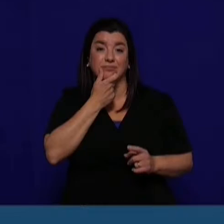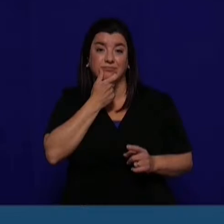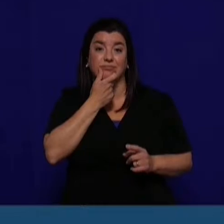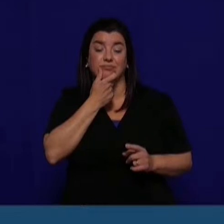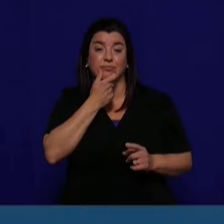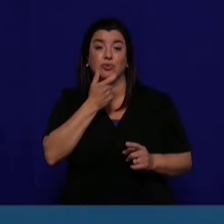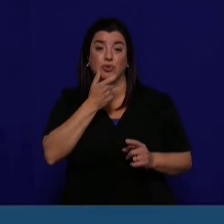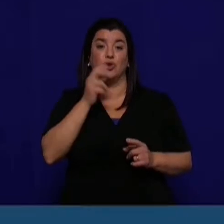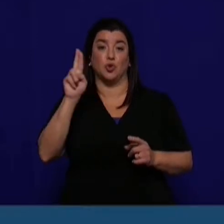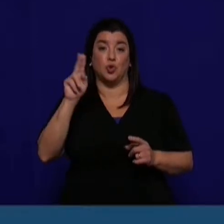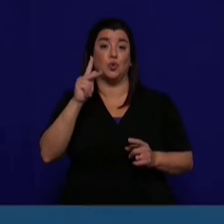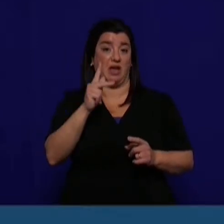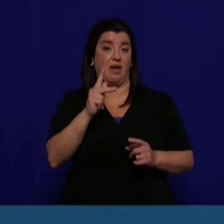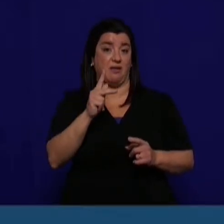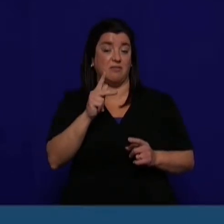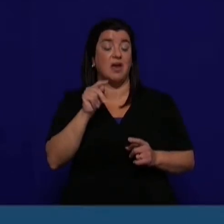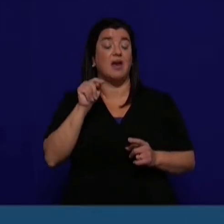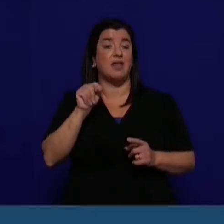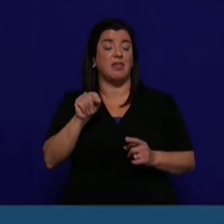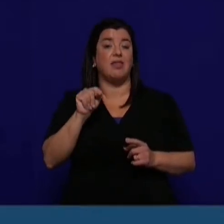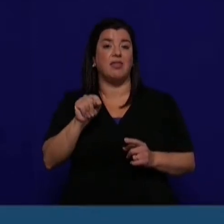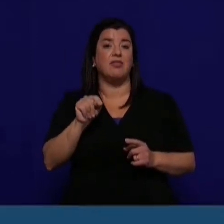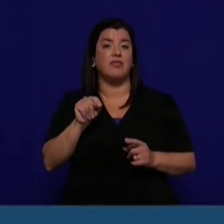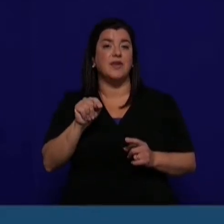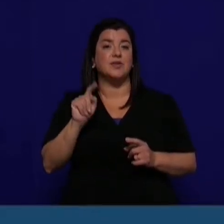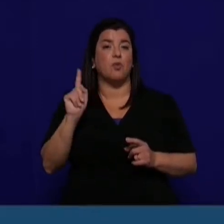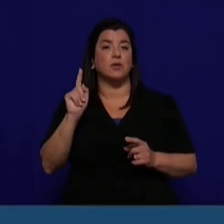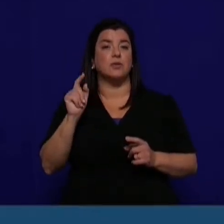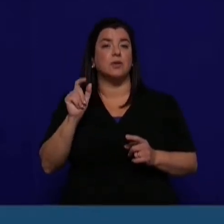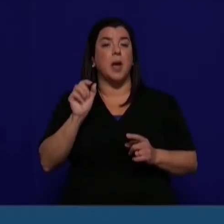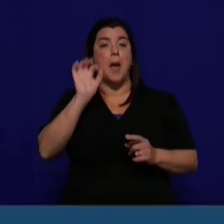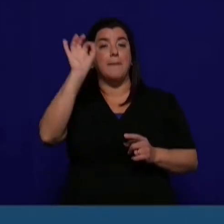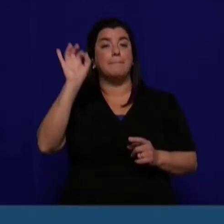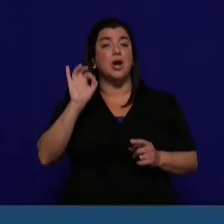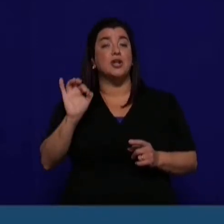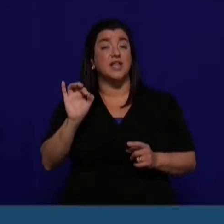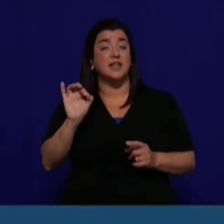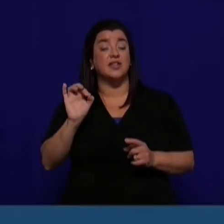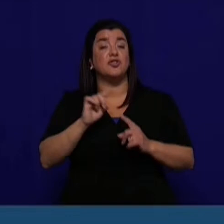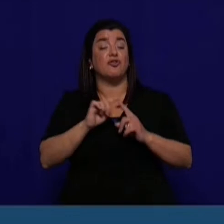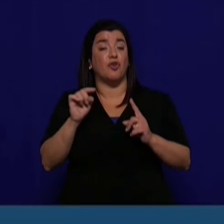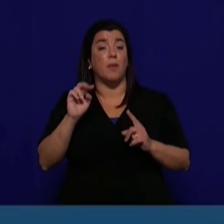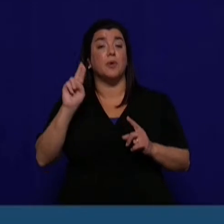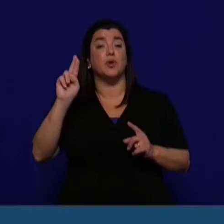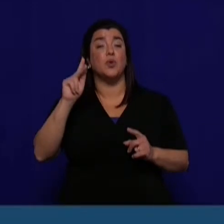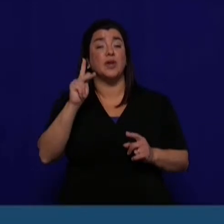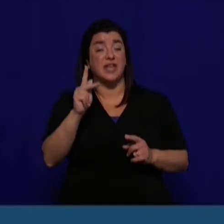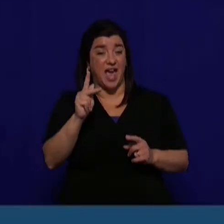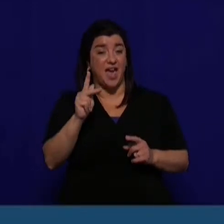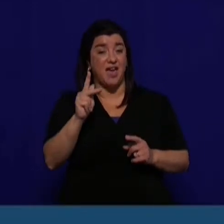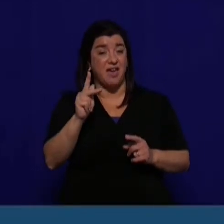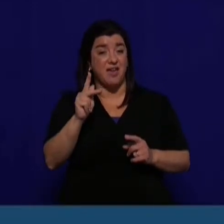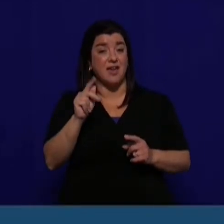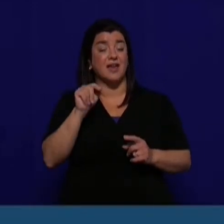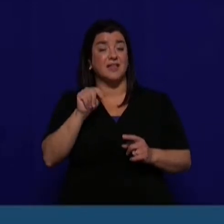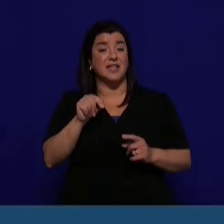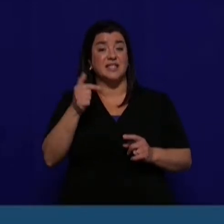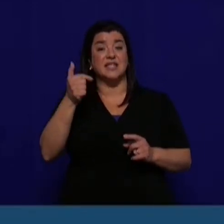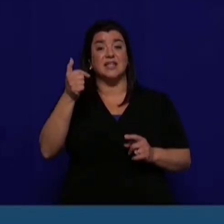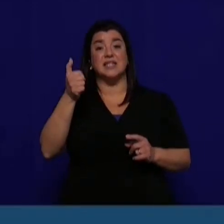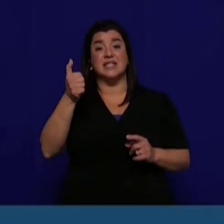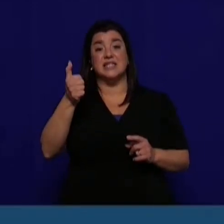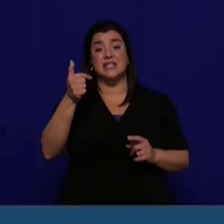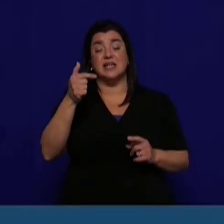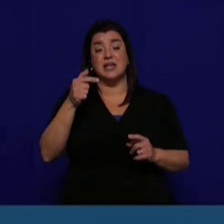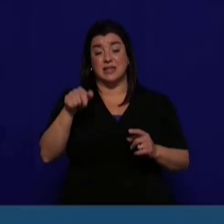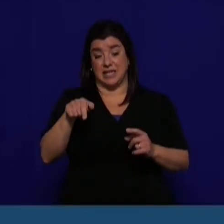the current number, the percentage of variant from UK of the positive tests is, according to the